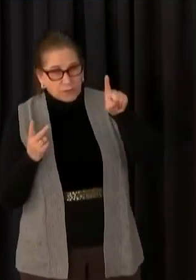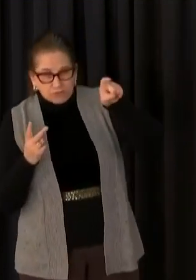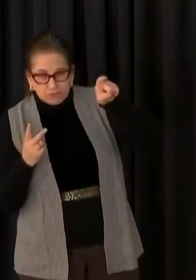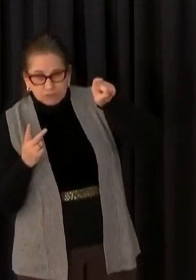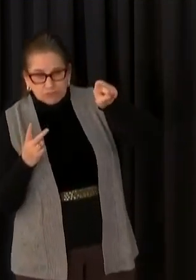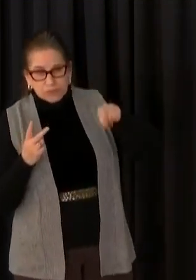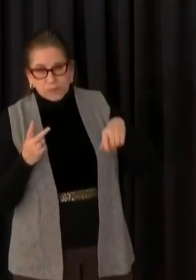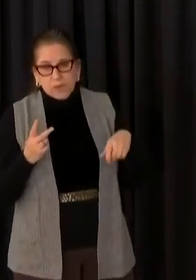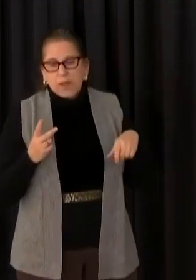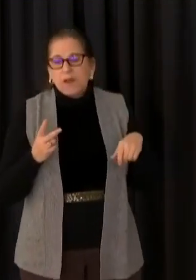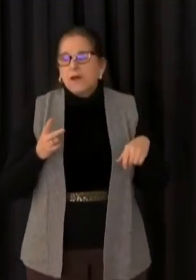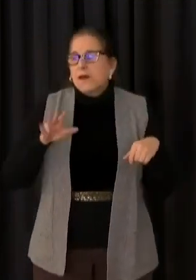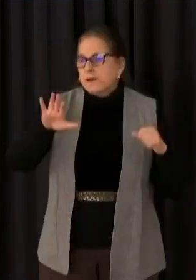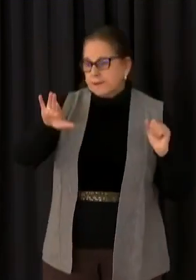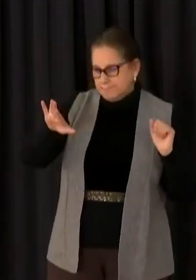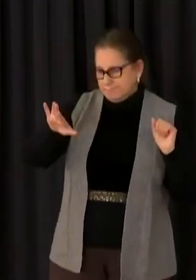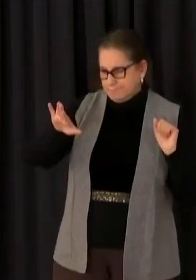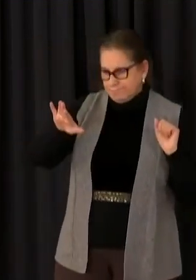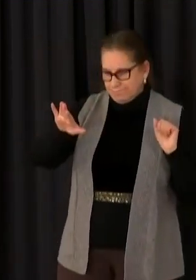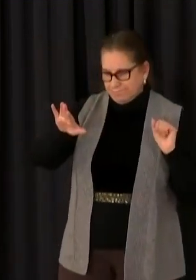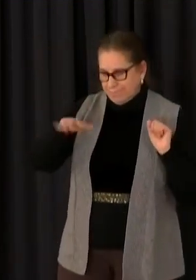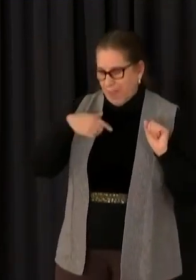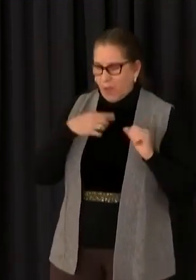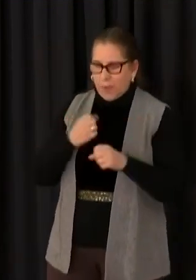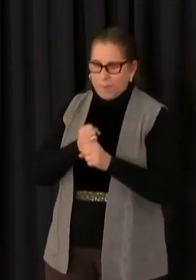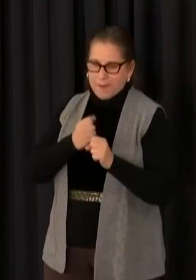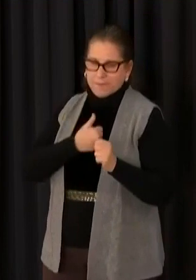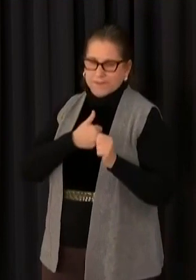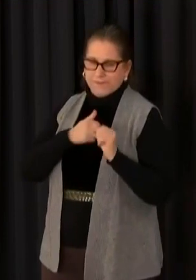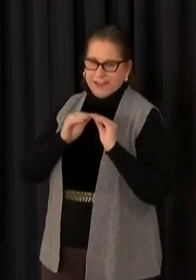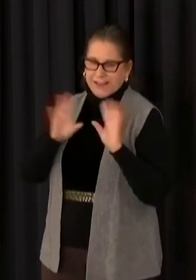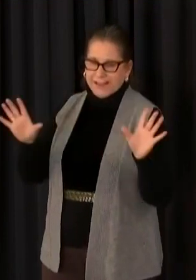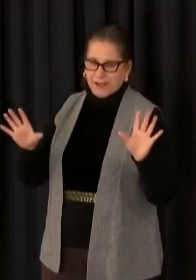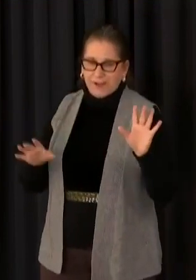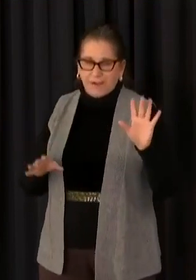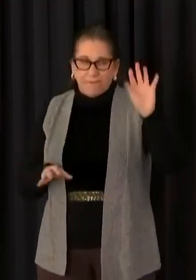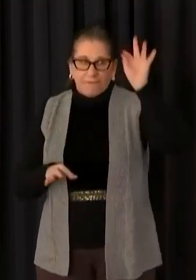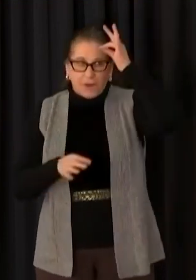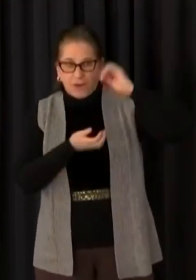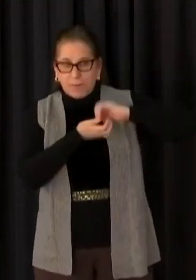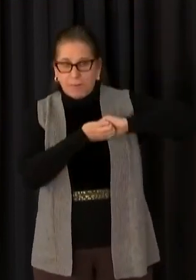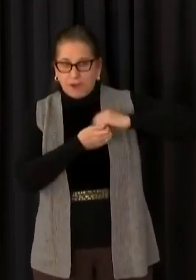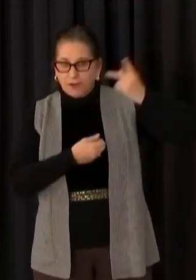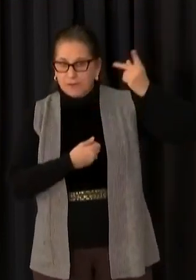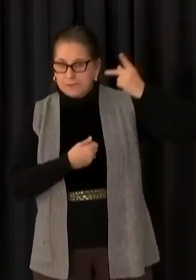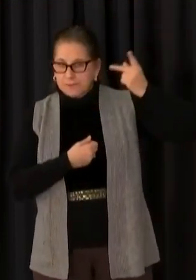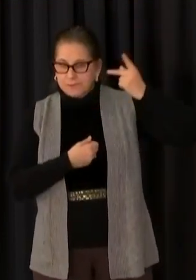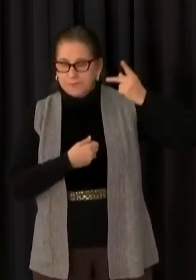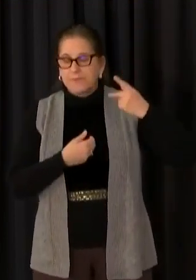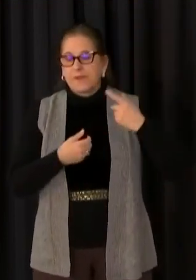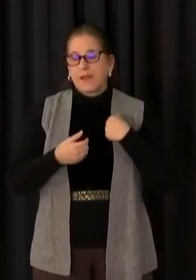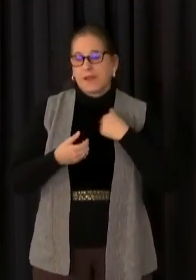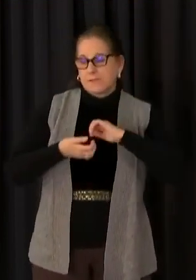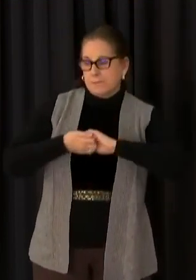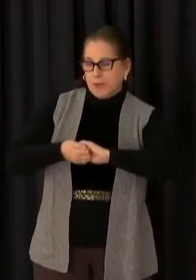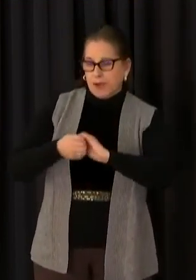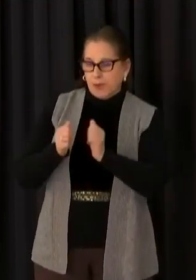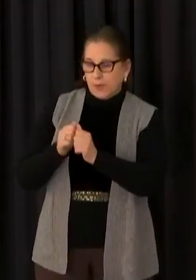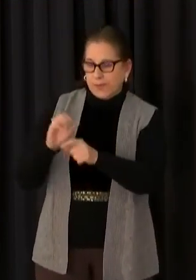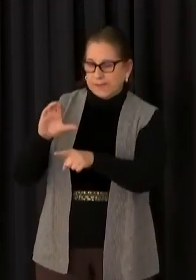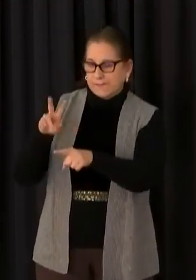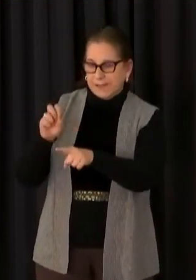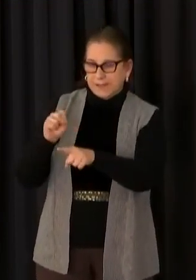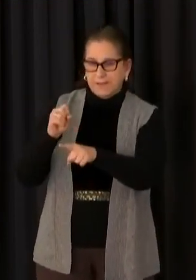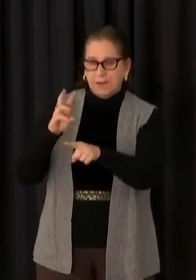So the challenge that we are having is that there is a federal partnership for to vaccinate residents